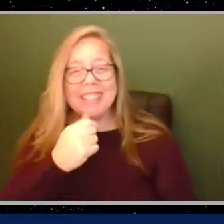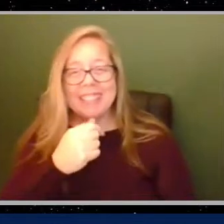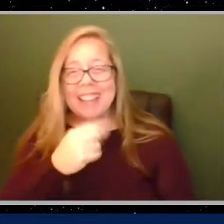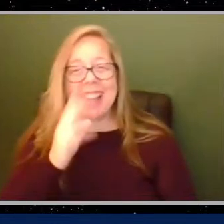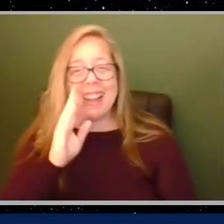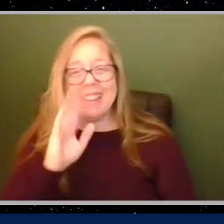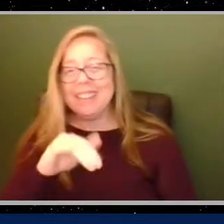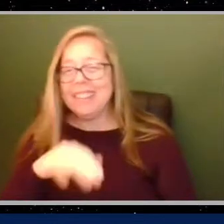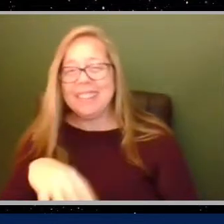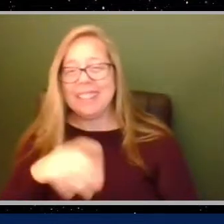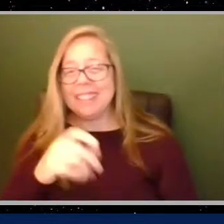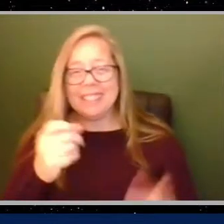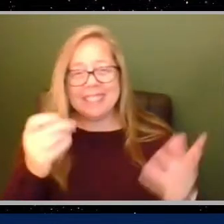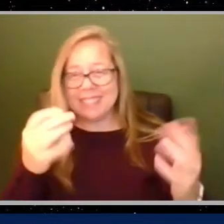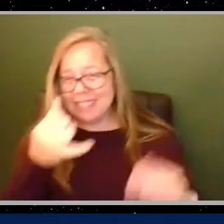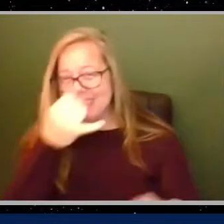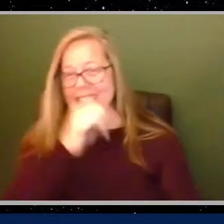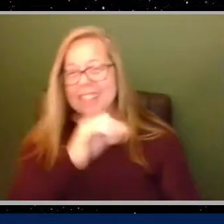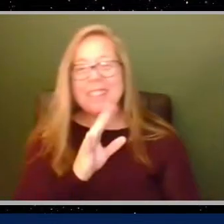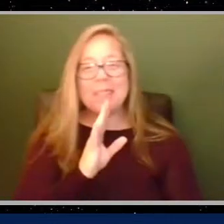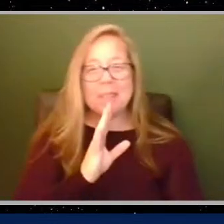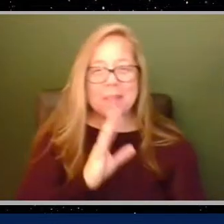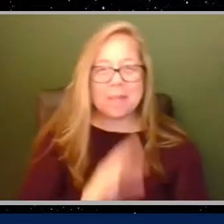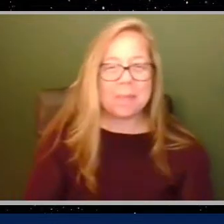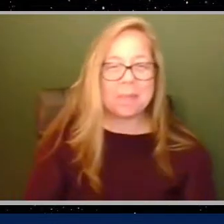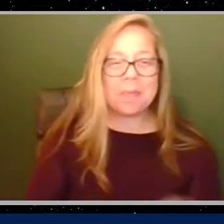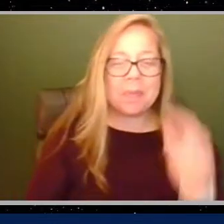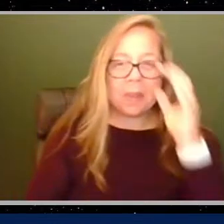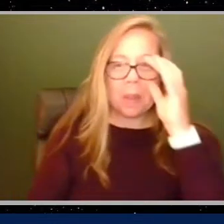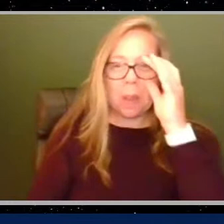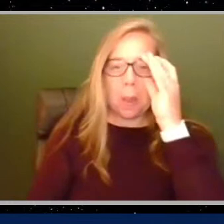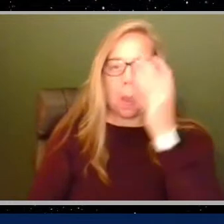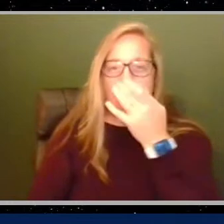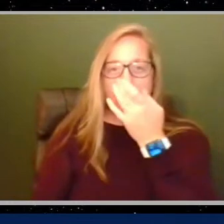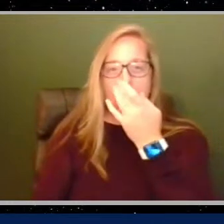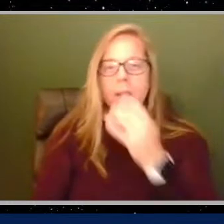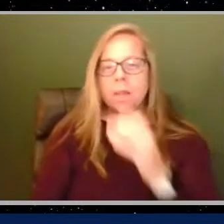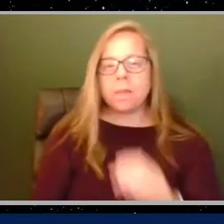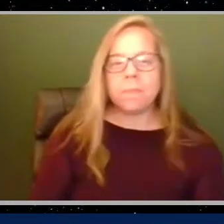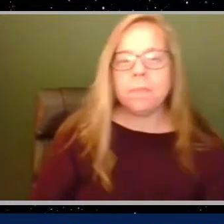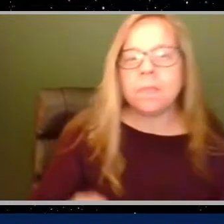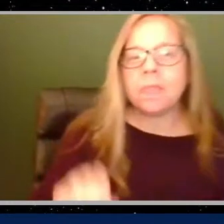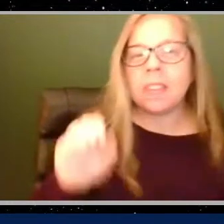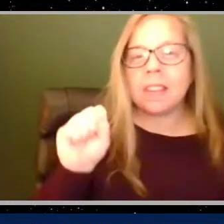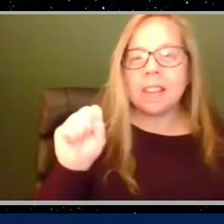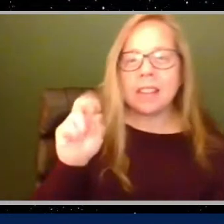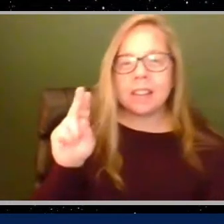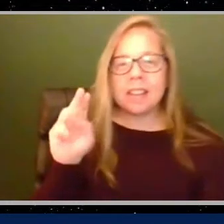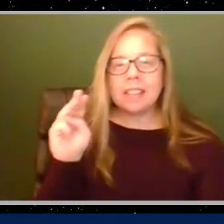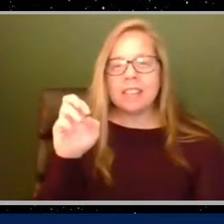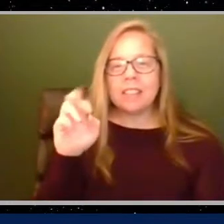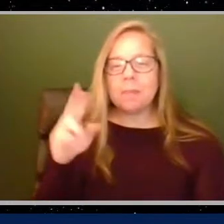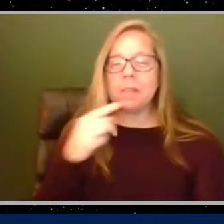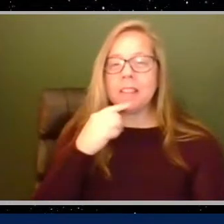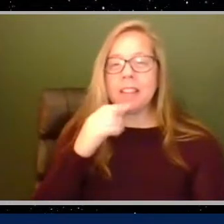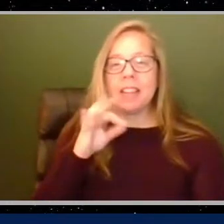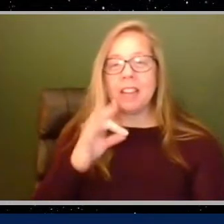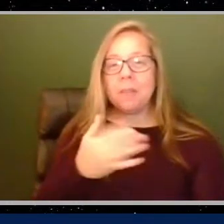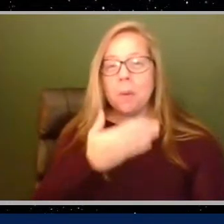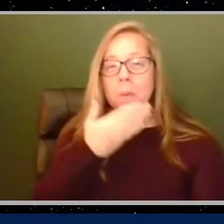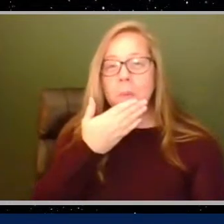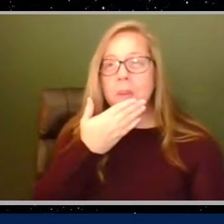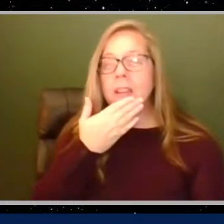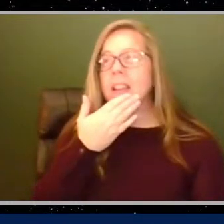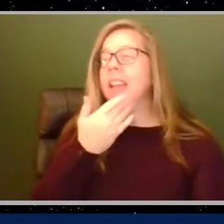go. Right. Yeah, if only water wasn't the barrier, I would say an assistive octopus would